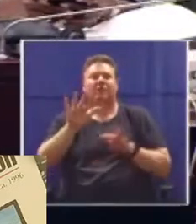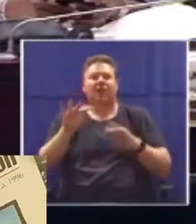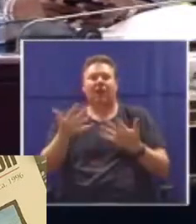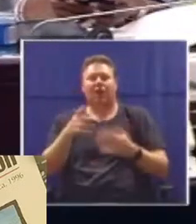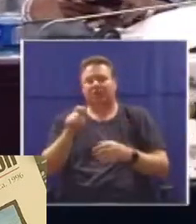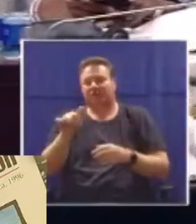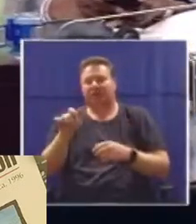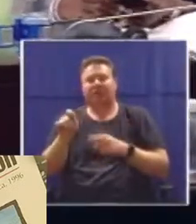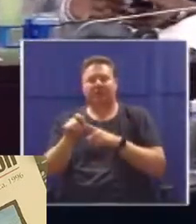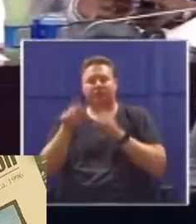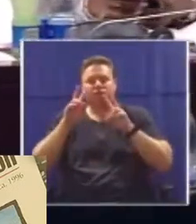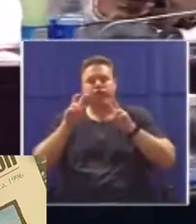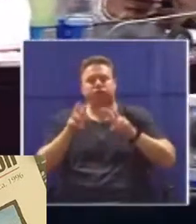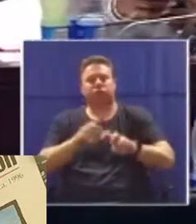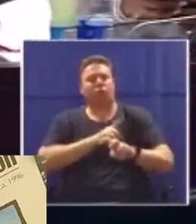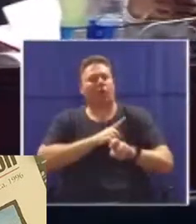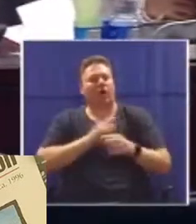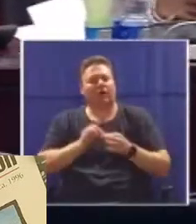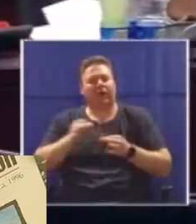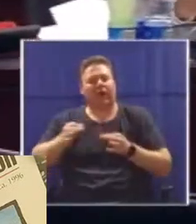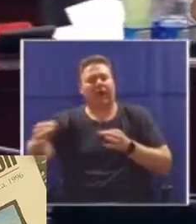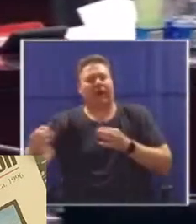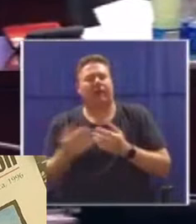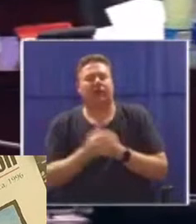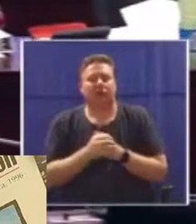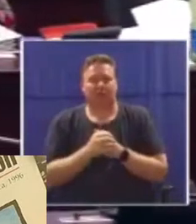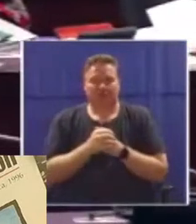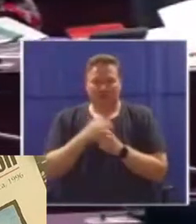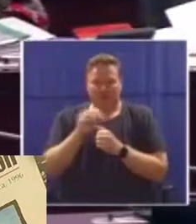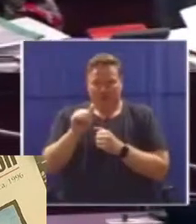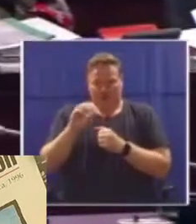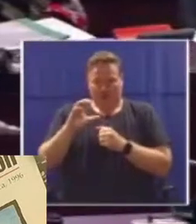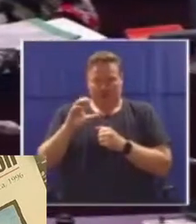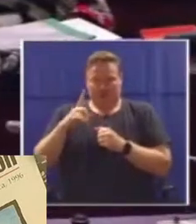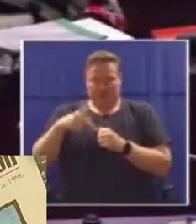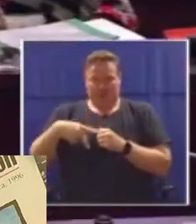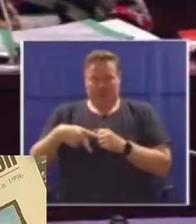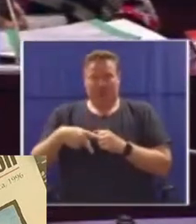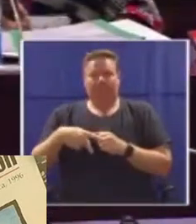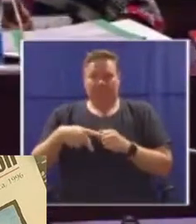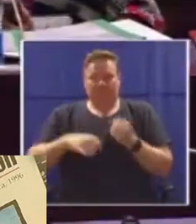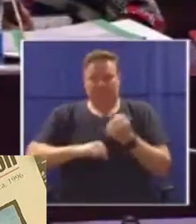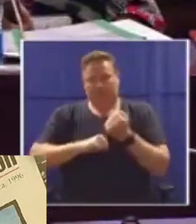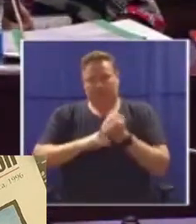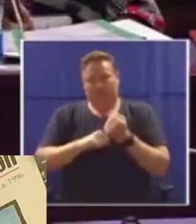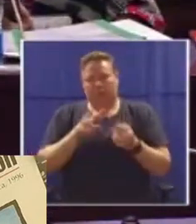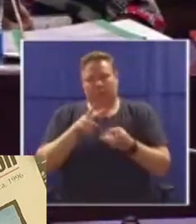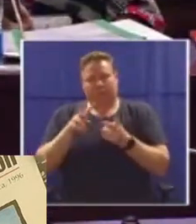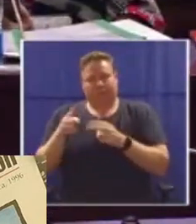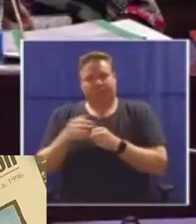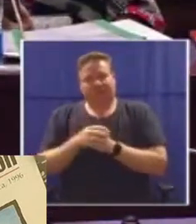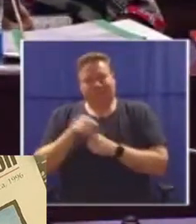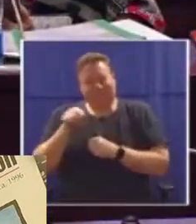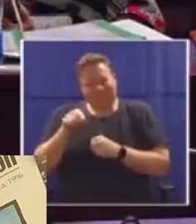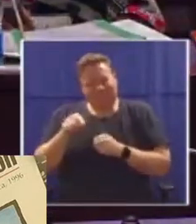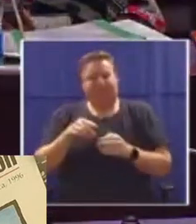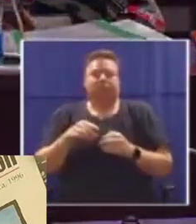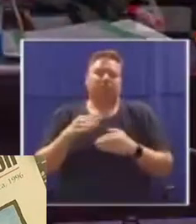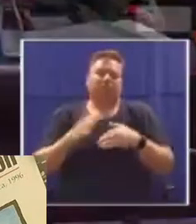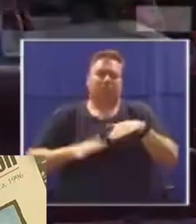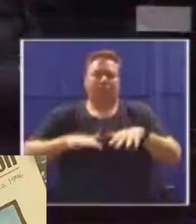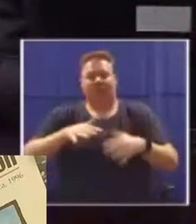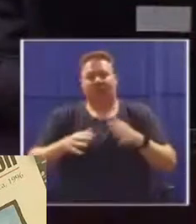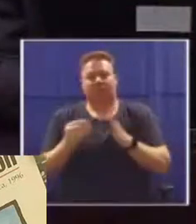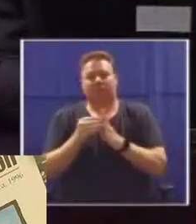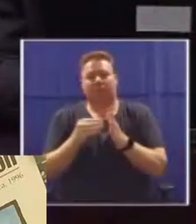the TAT to investigate such delays. The ACDP supports these amendments and trusts that they'll go some way to improve stability